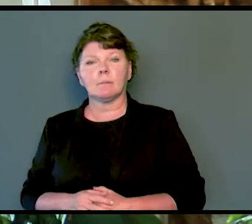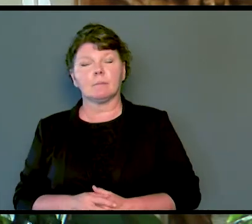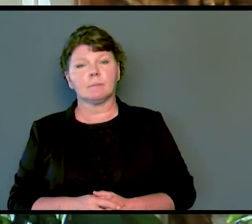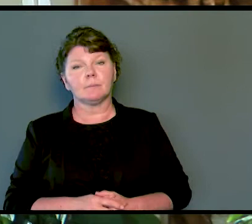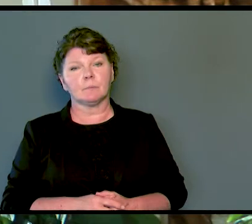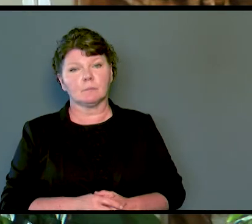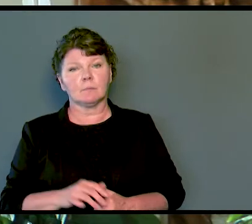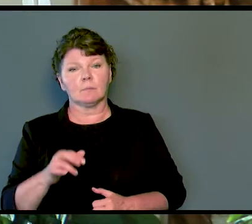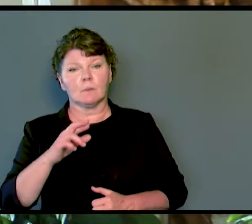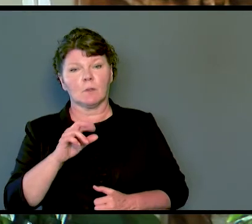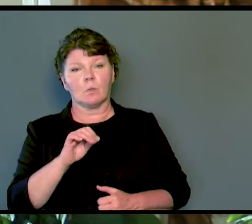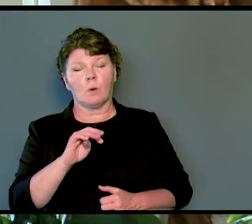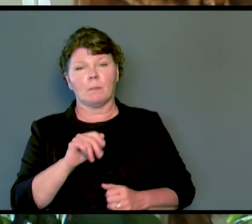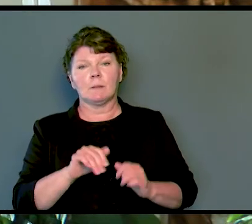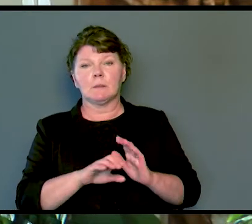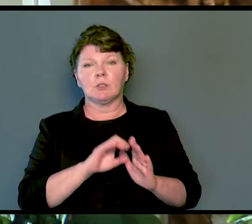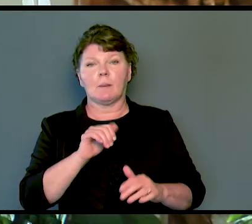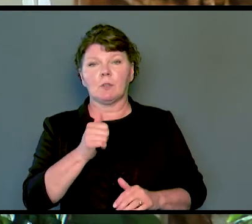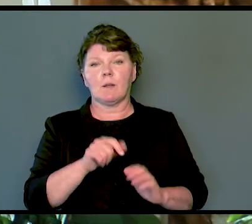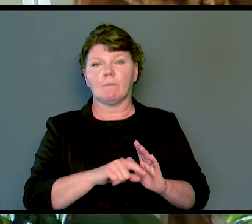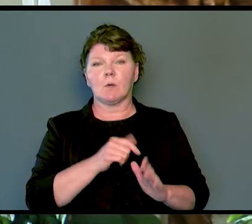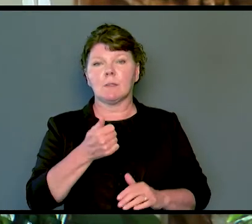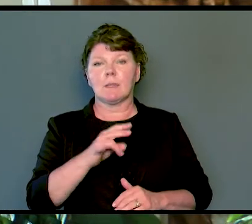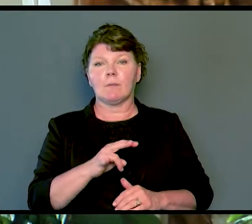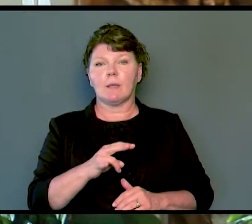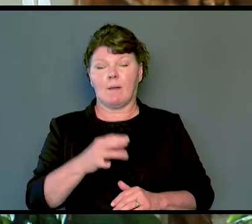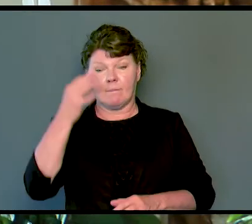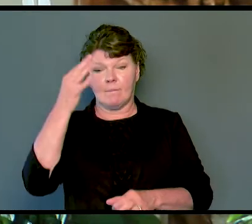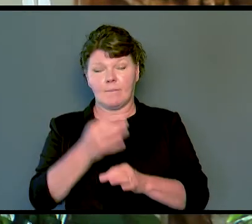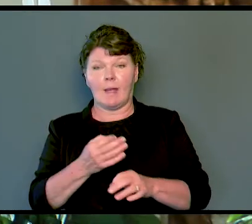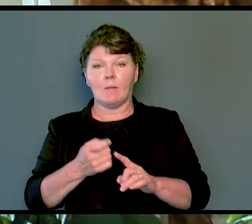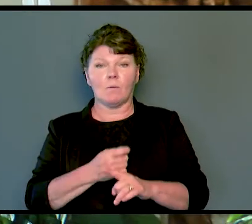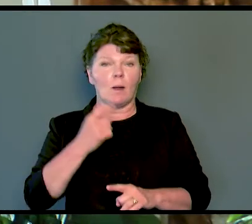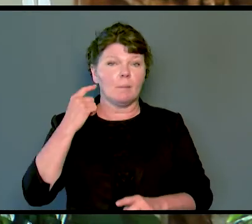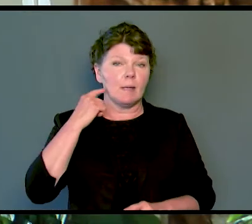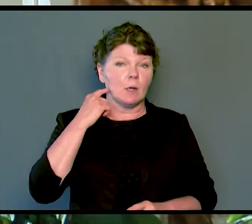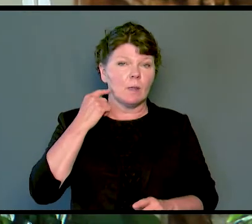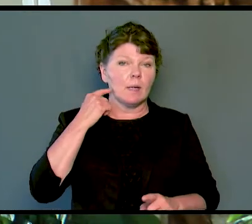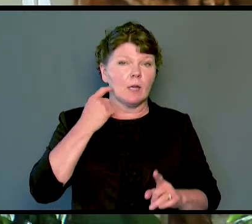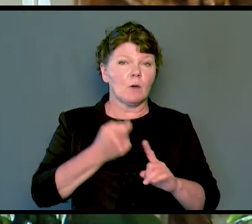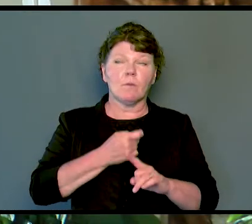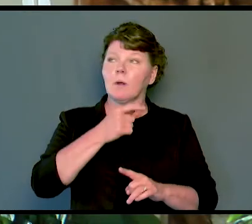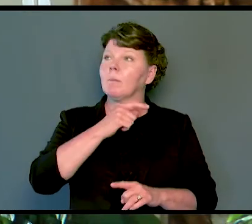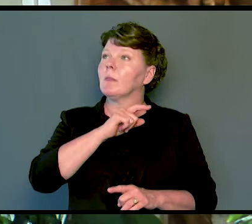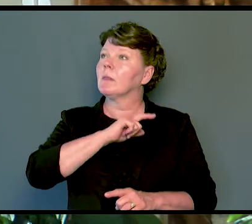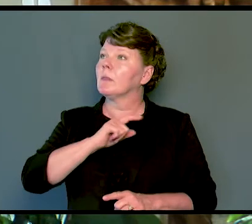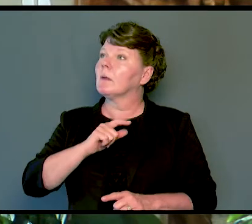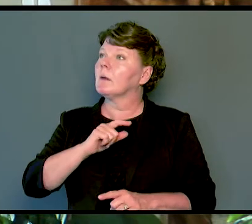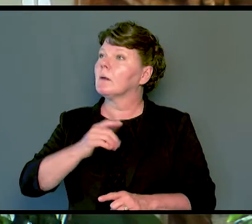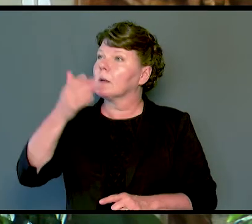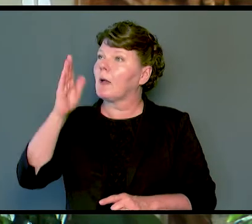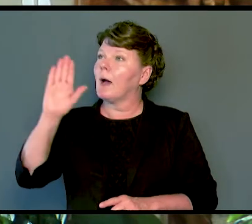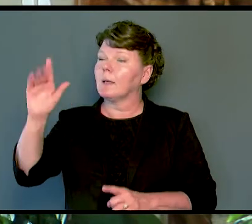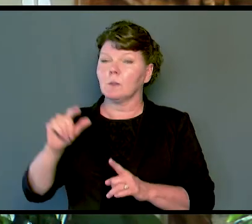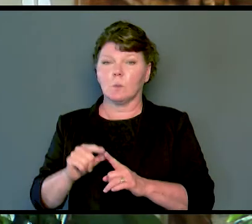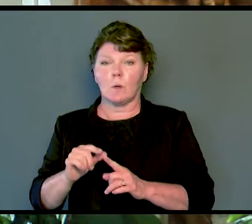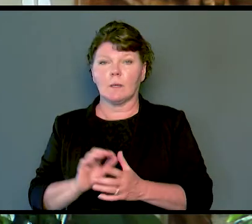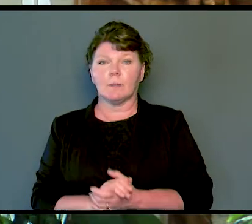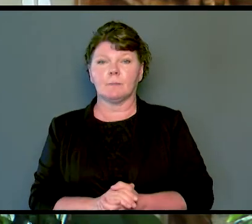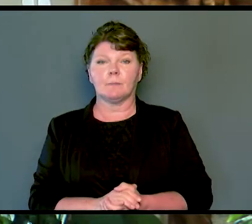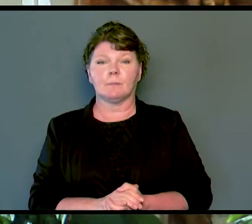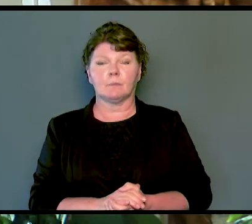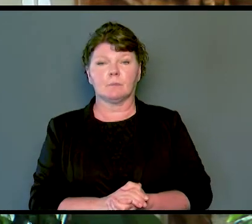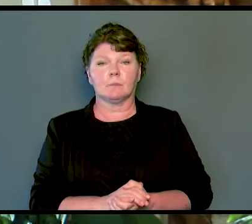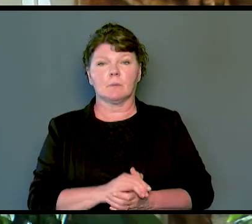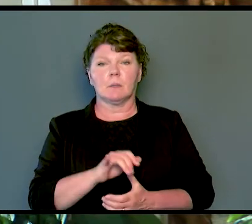as Romans chapter 10, verse 17 says, faith comes from hearing and hearing by the word of God. Many of the